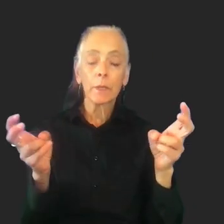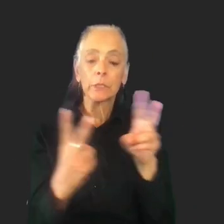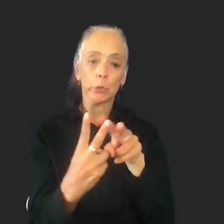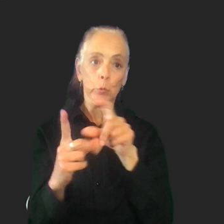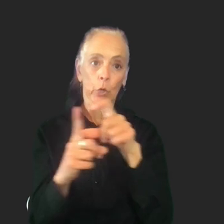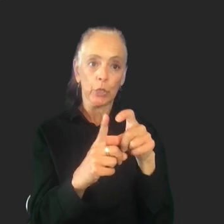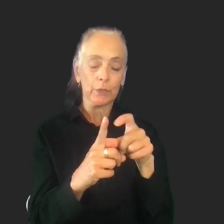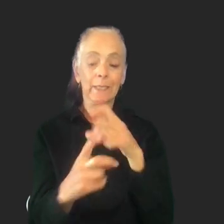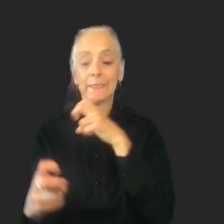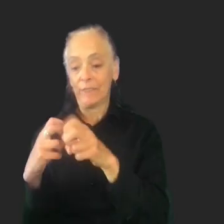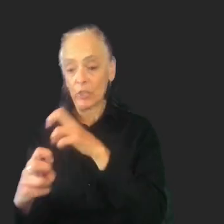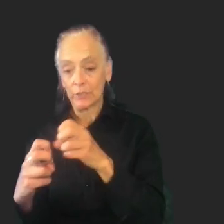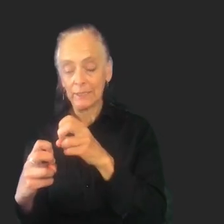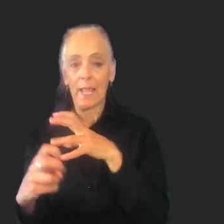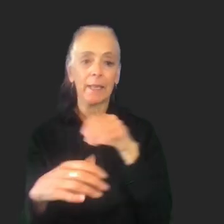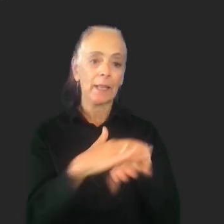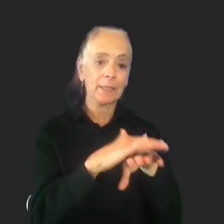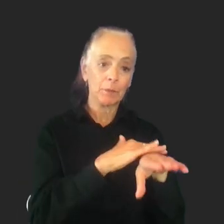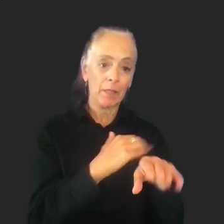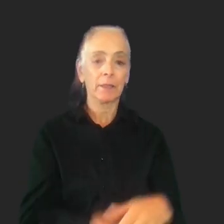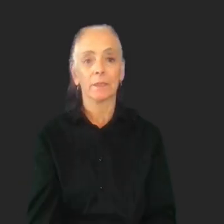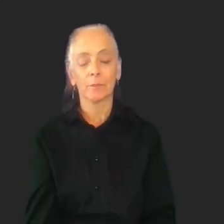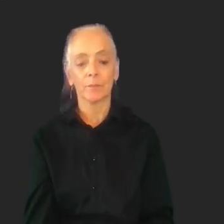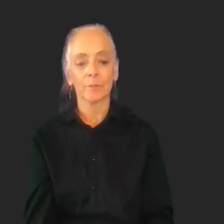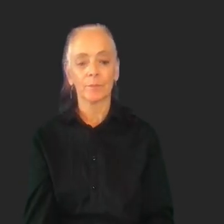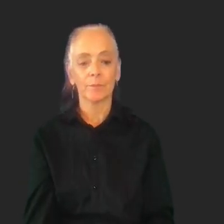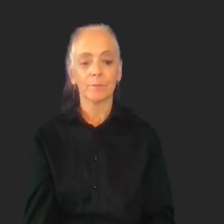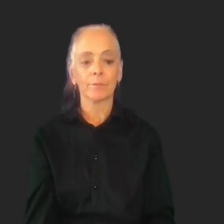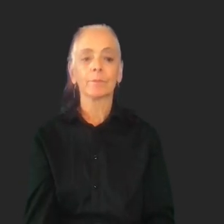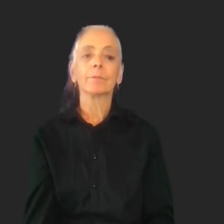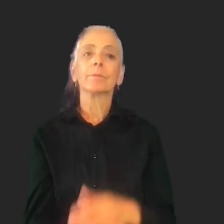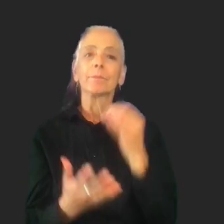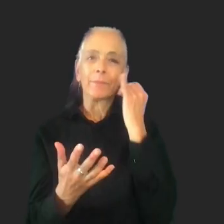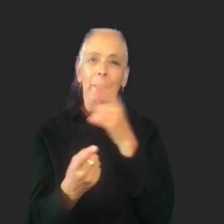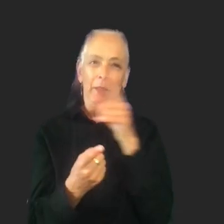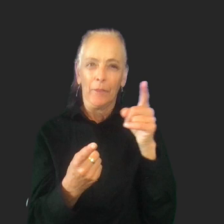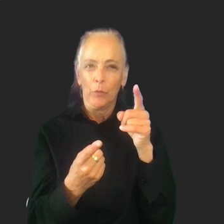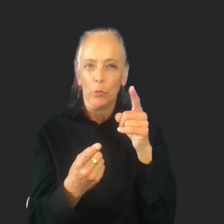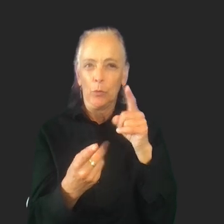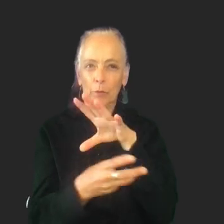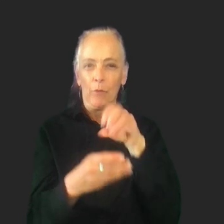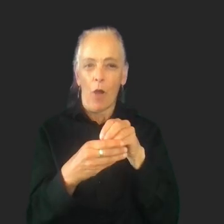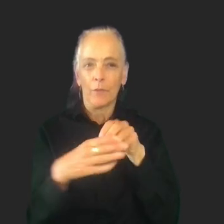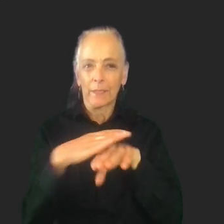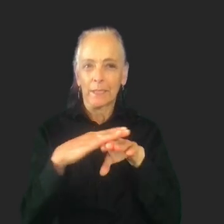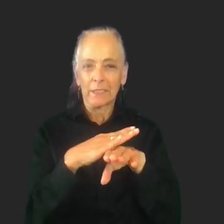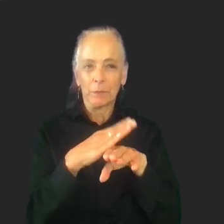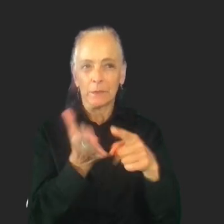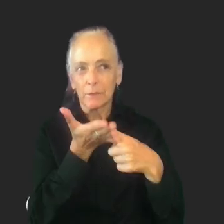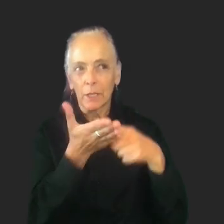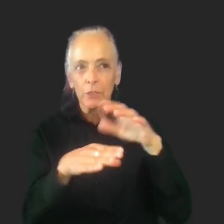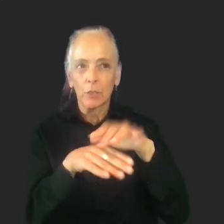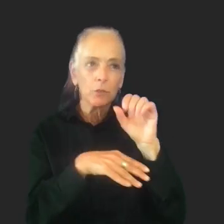words about difficulty and about accessibility so if you spent much time in accessibility discourse on social